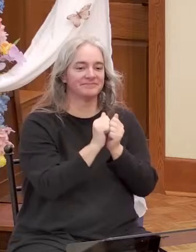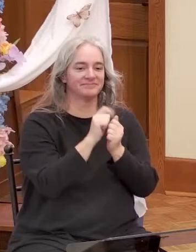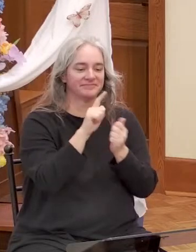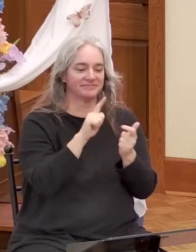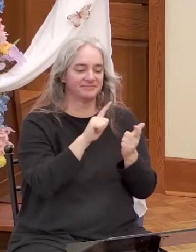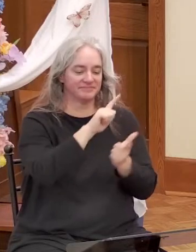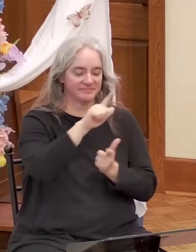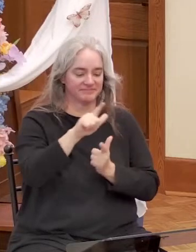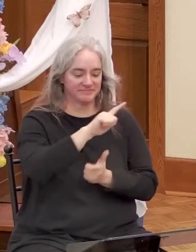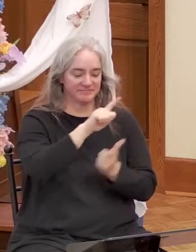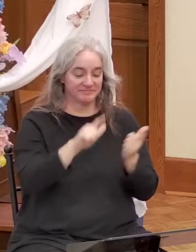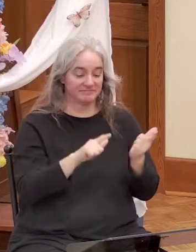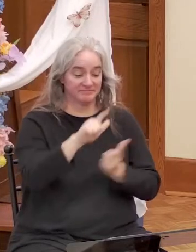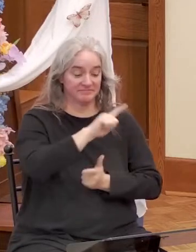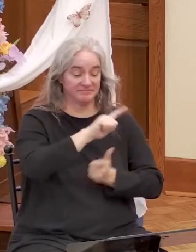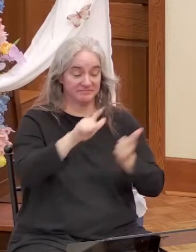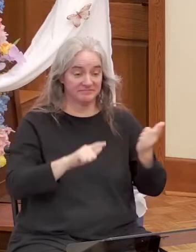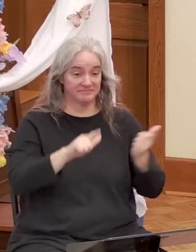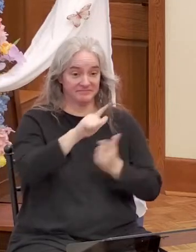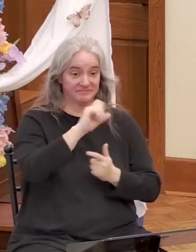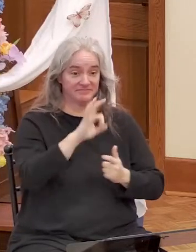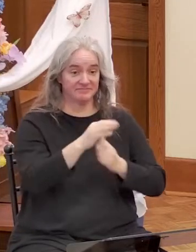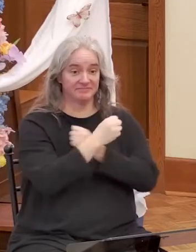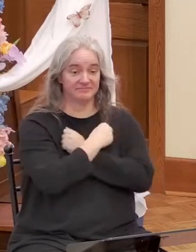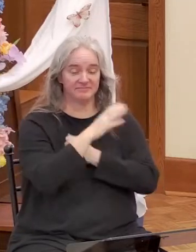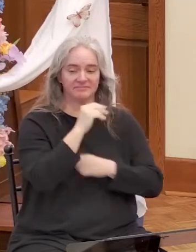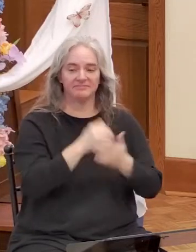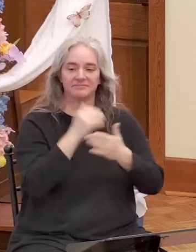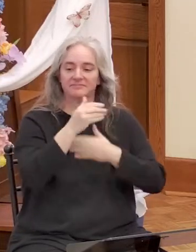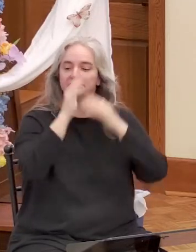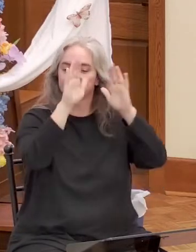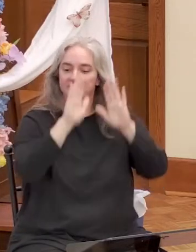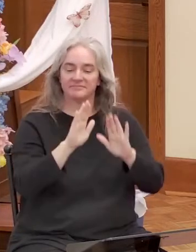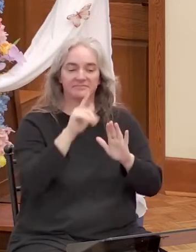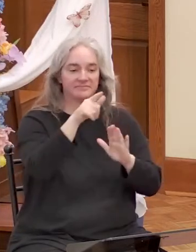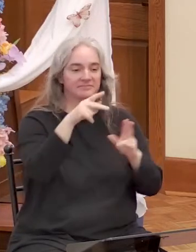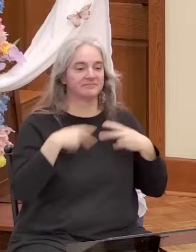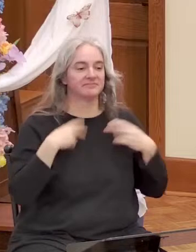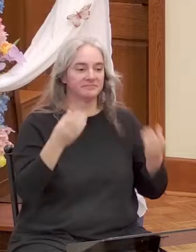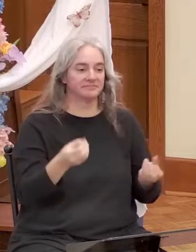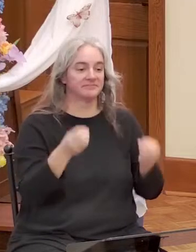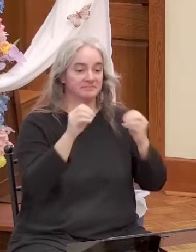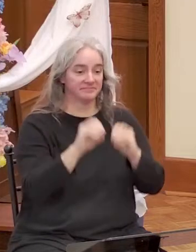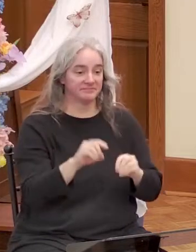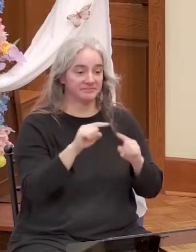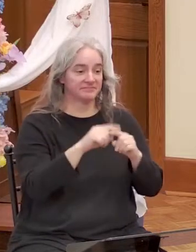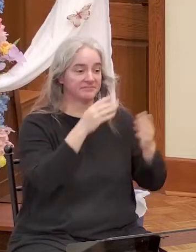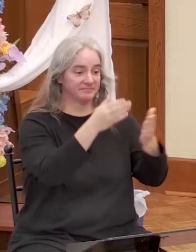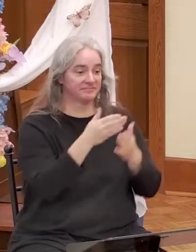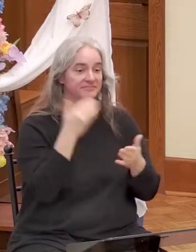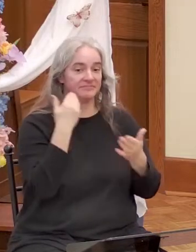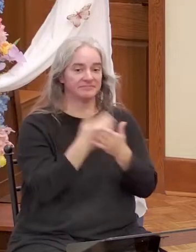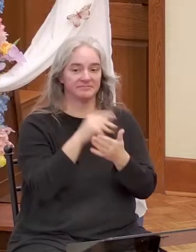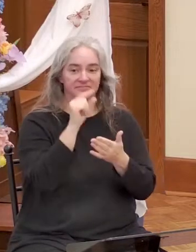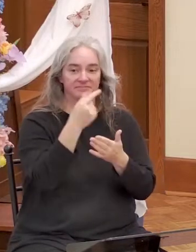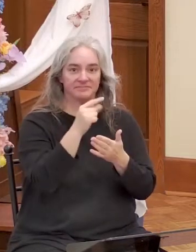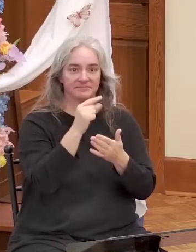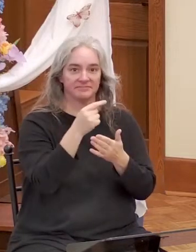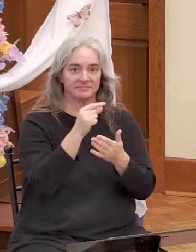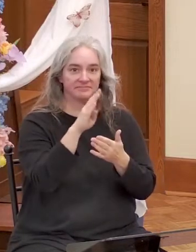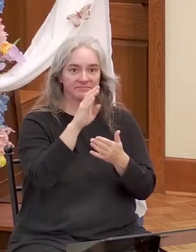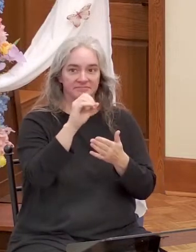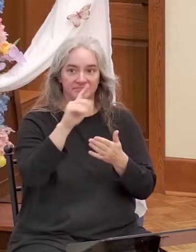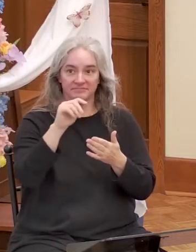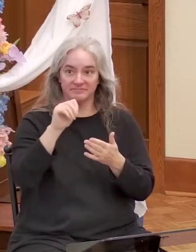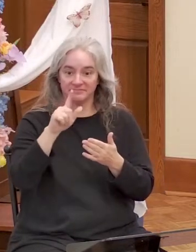And next Sunday, you have the opportunity to bring back the green bottle you're going to